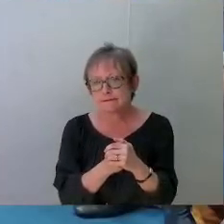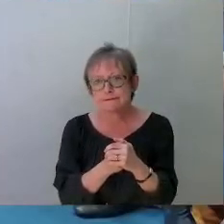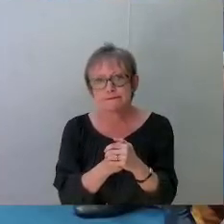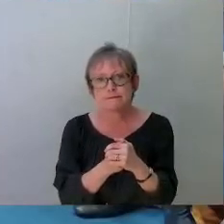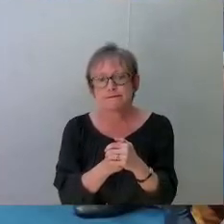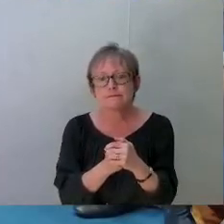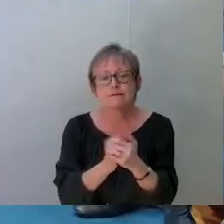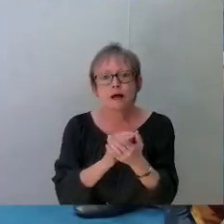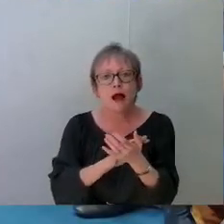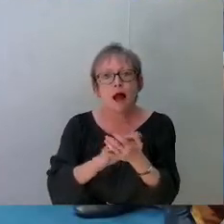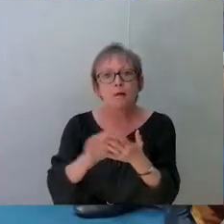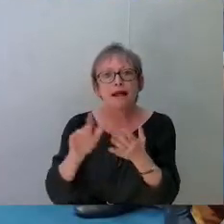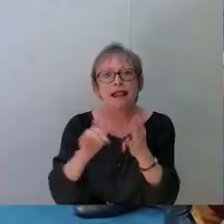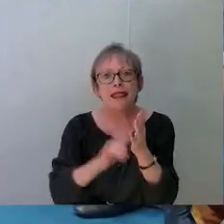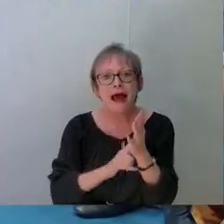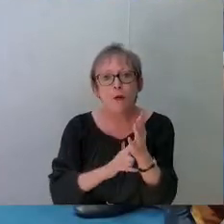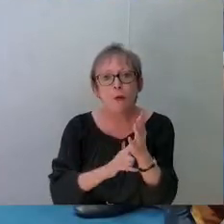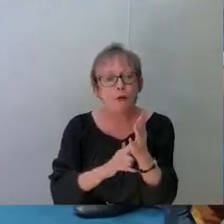Horeb Lau.